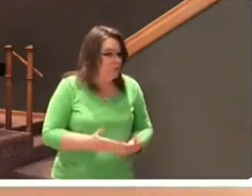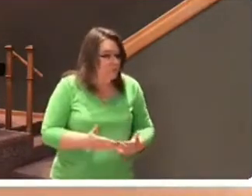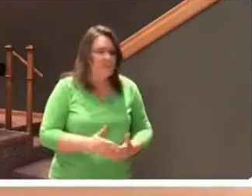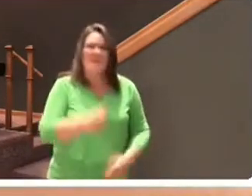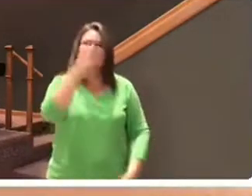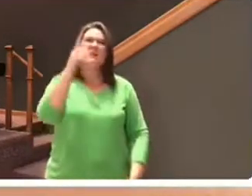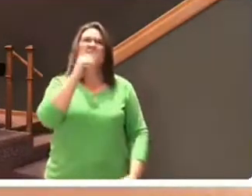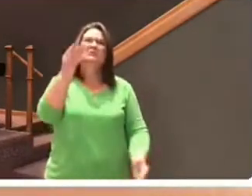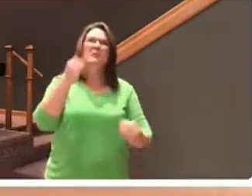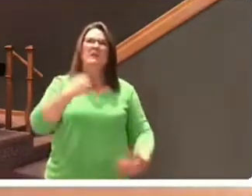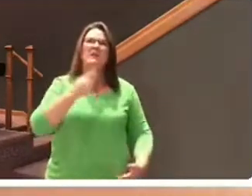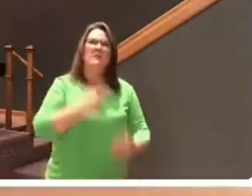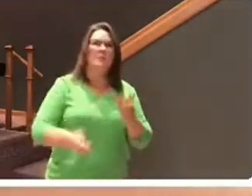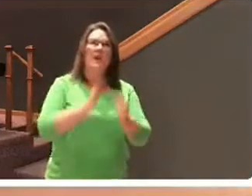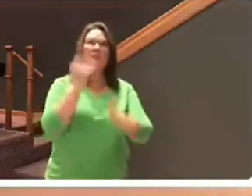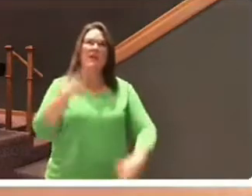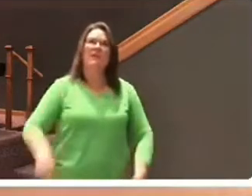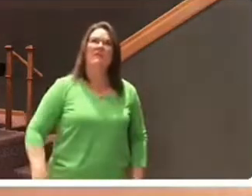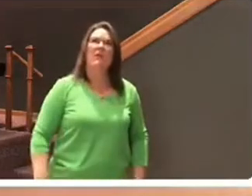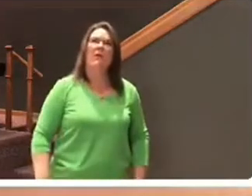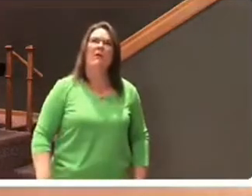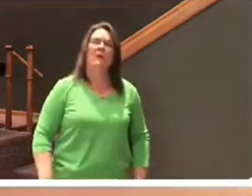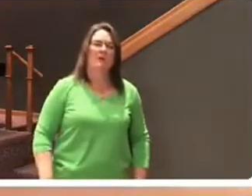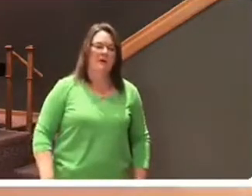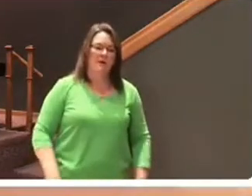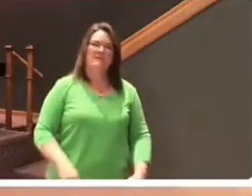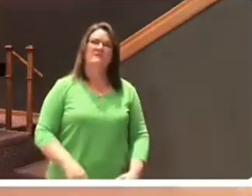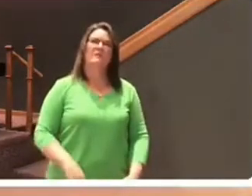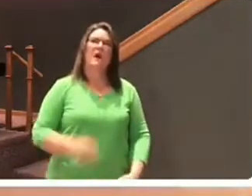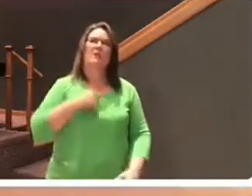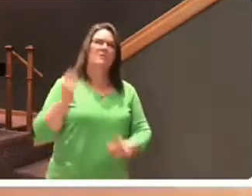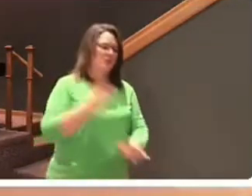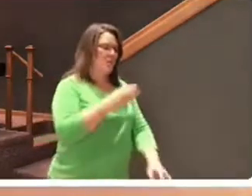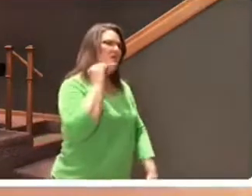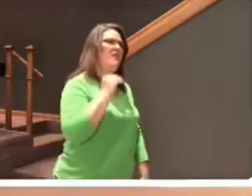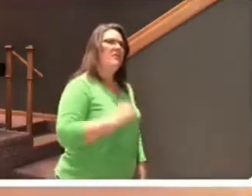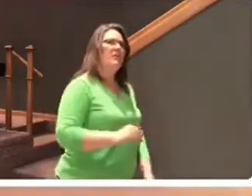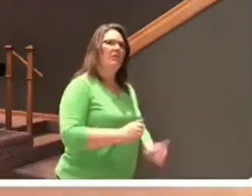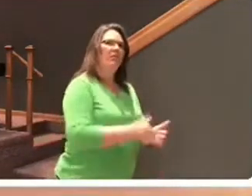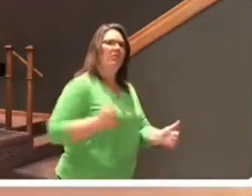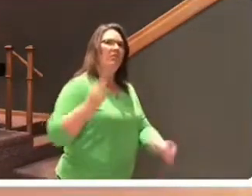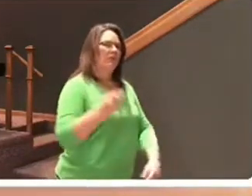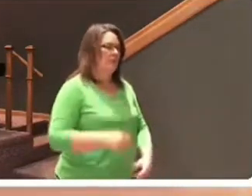God, you didn't give me what I prayed for, so I'm taking my ball and going home.